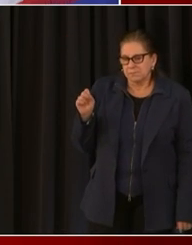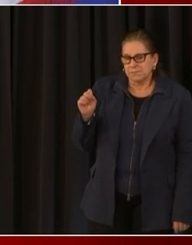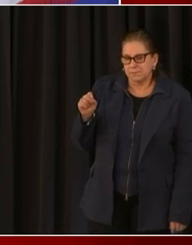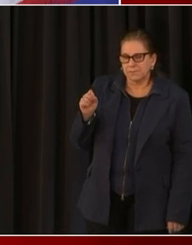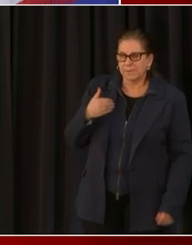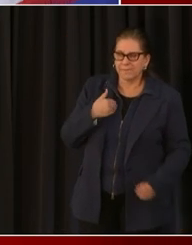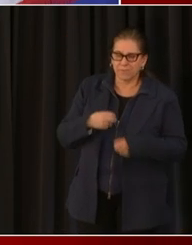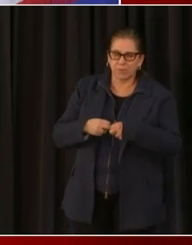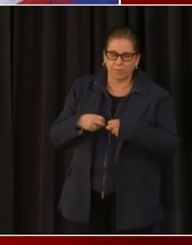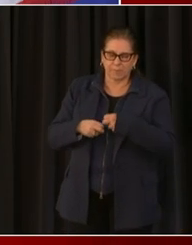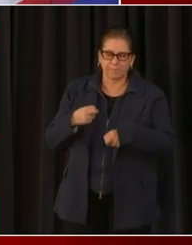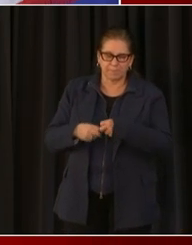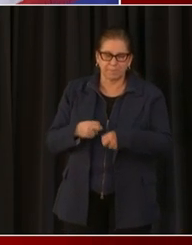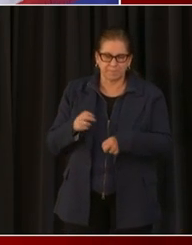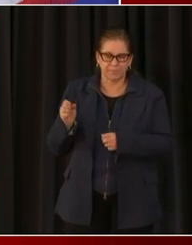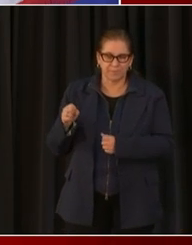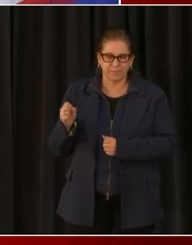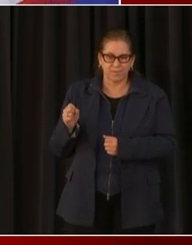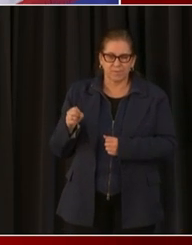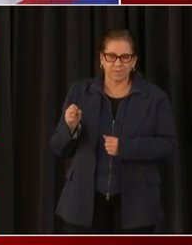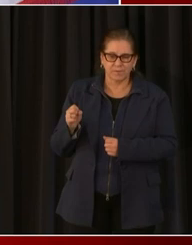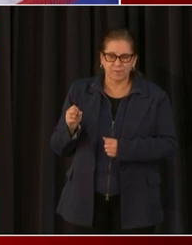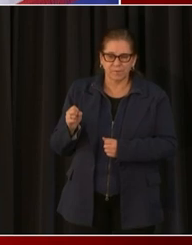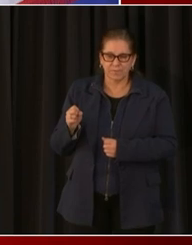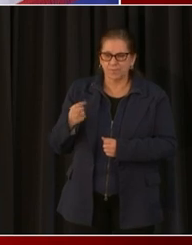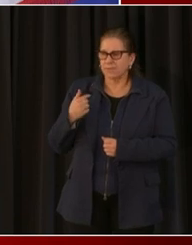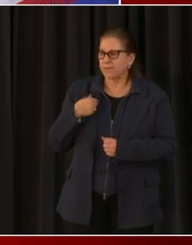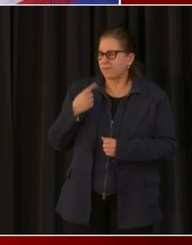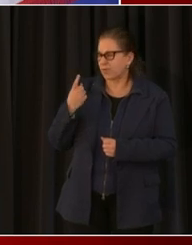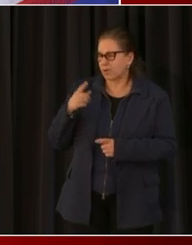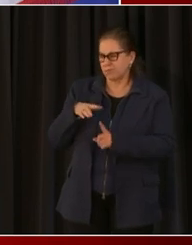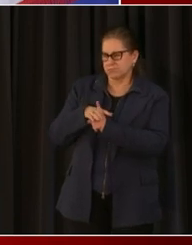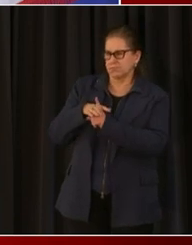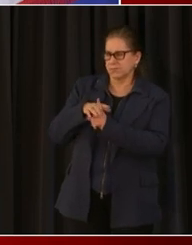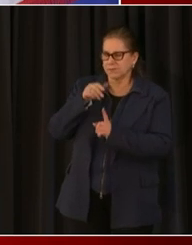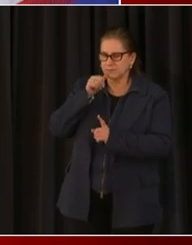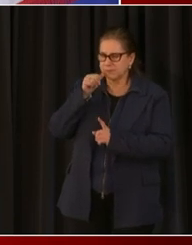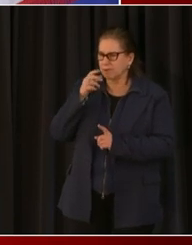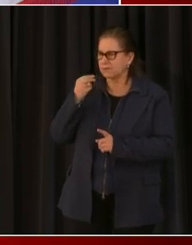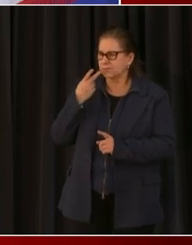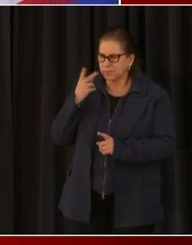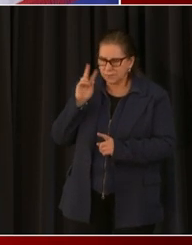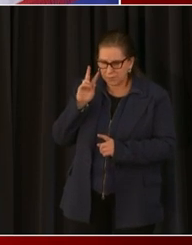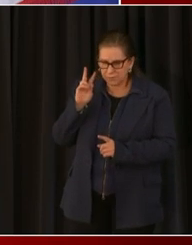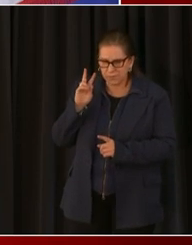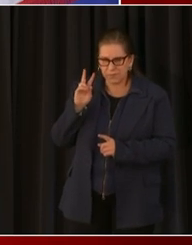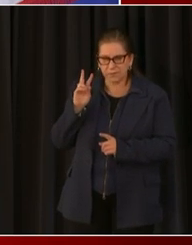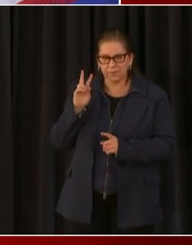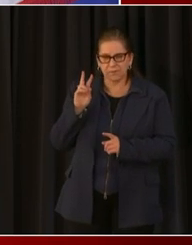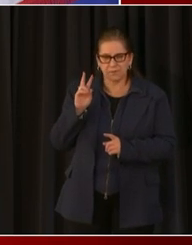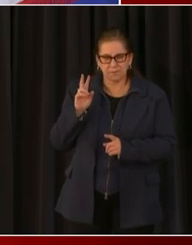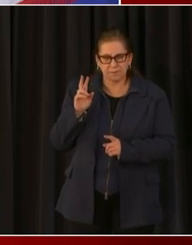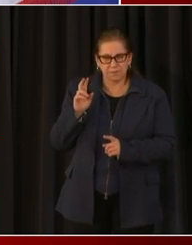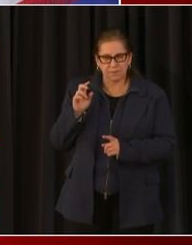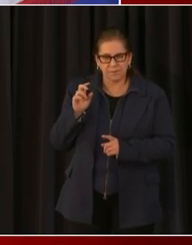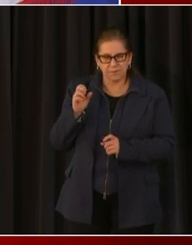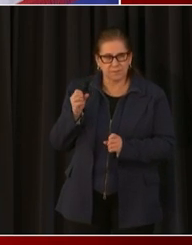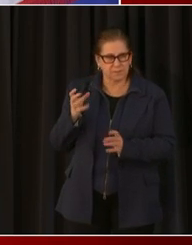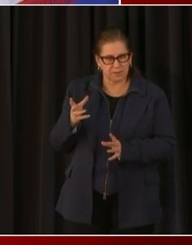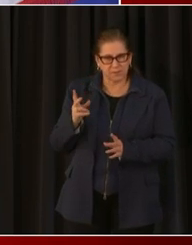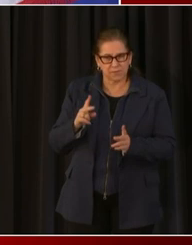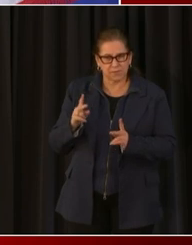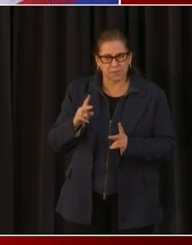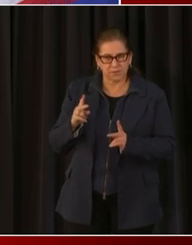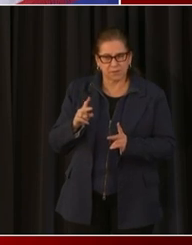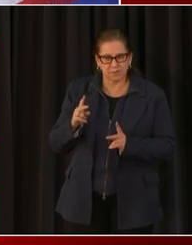have a problem, or we had a problem yesterday or the day before that affected payments. I'm not aware how many people